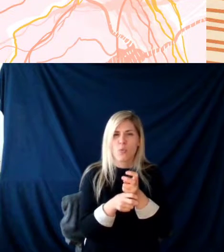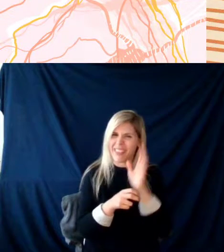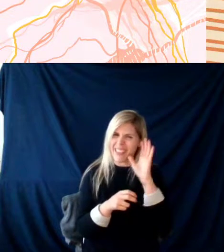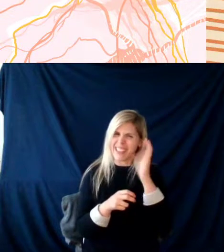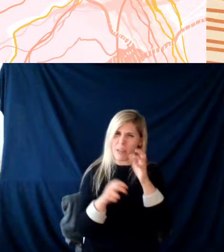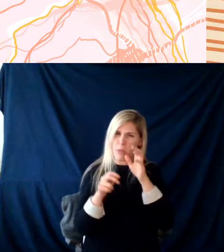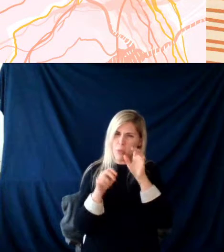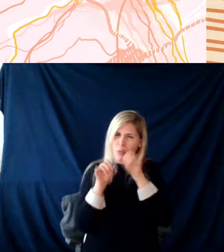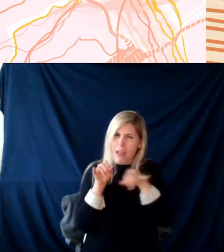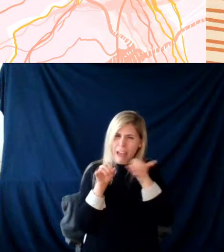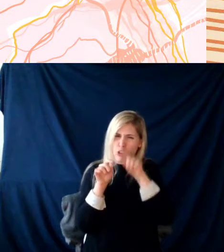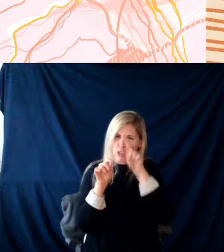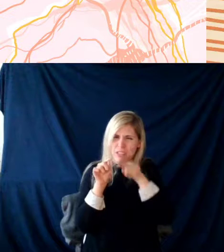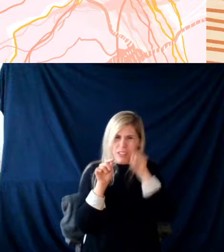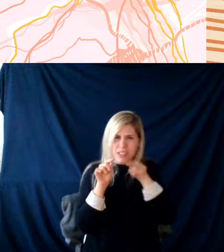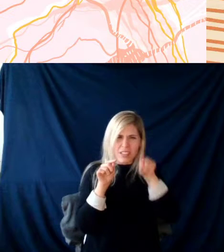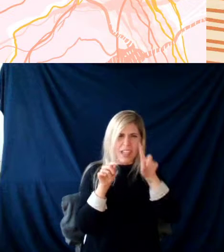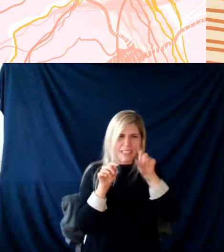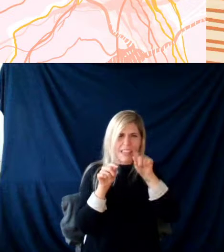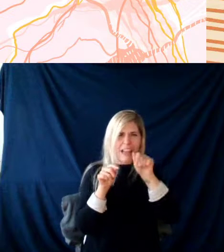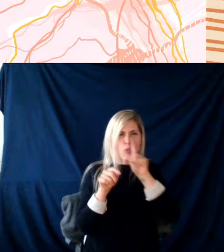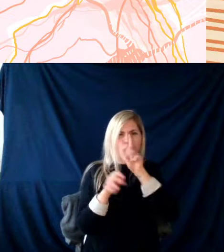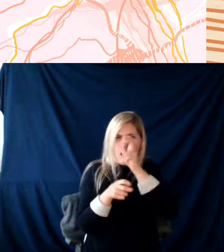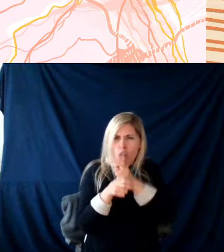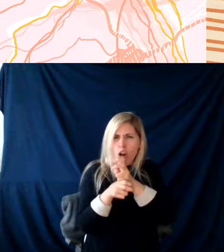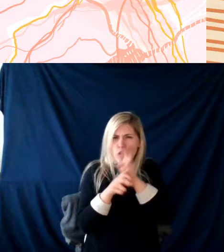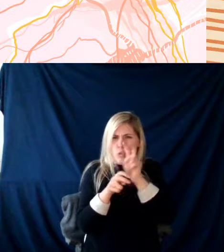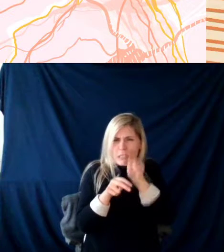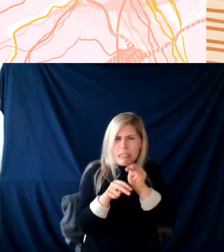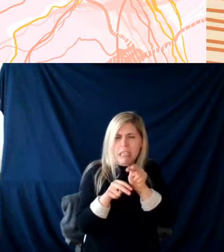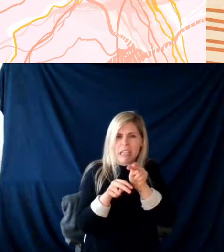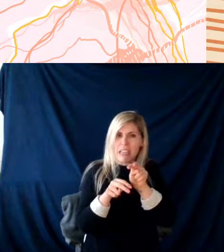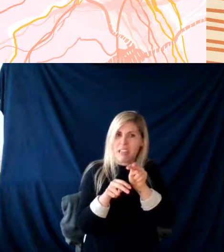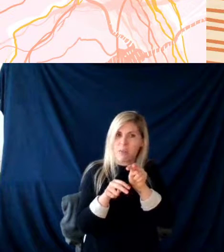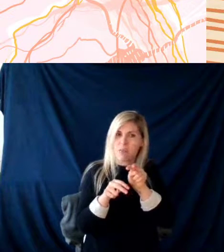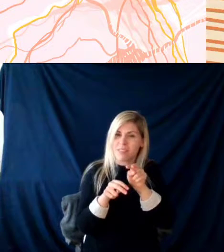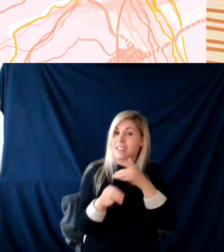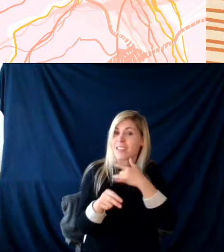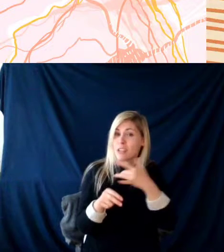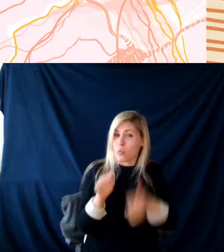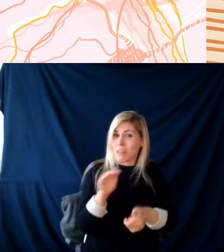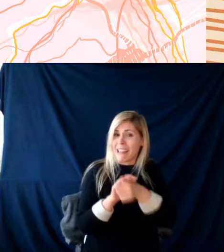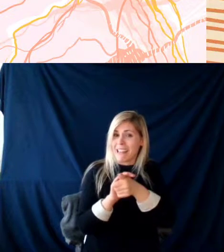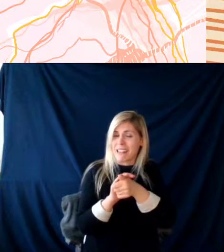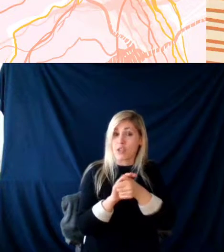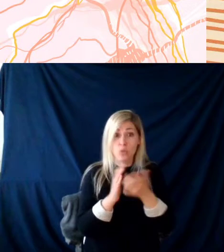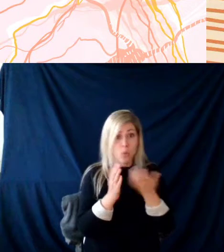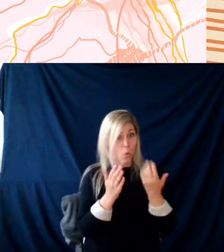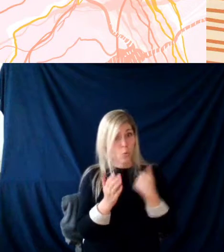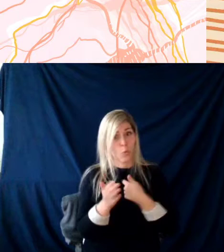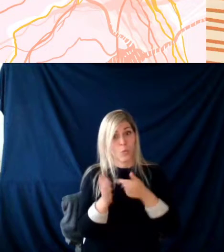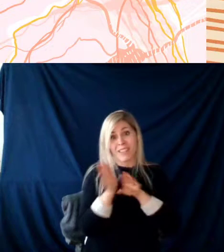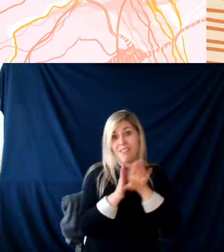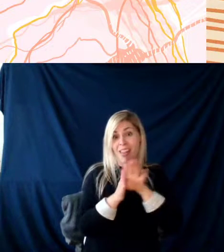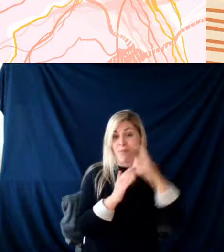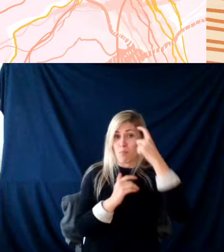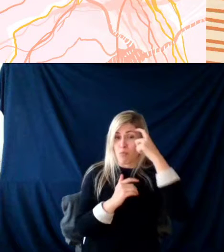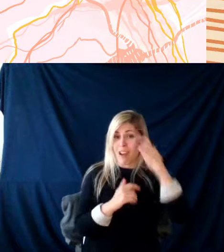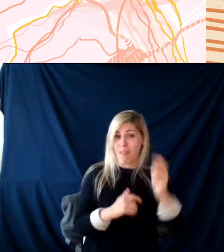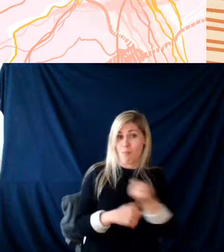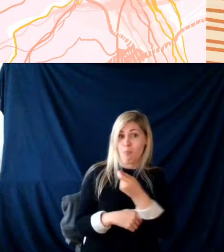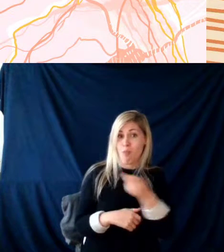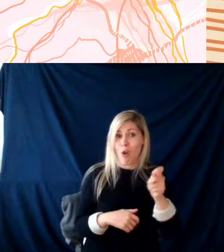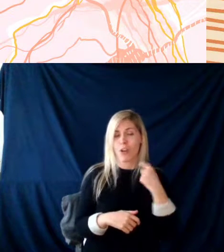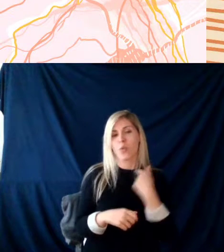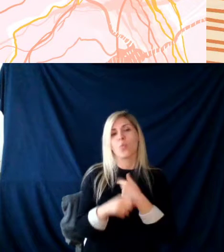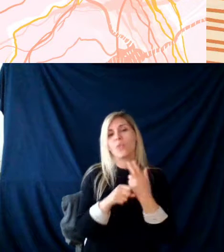seemingly hidden patterns in data. And so another one of the tools which has been essential in developing Brain Pong has been